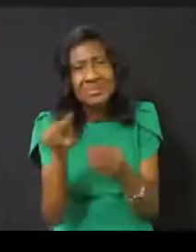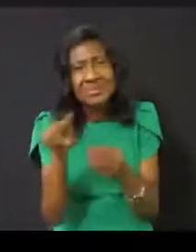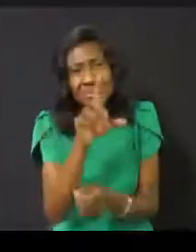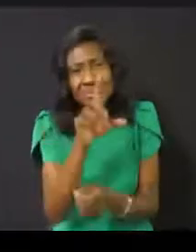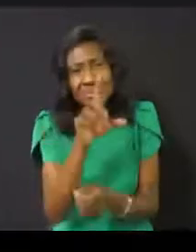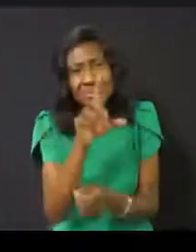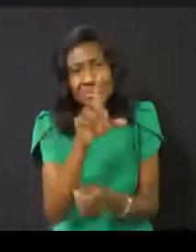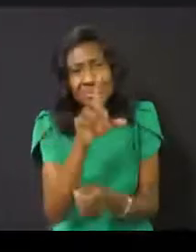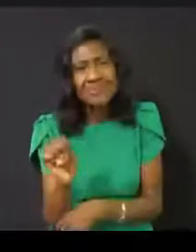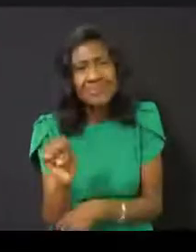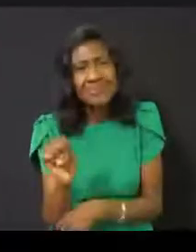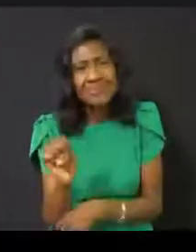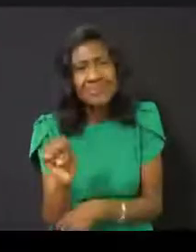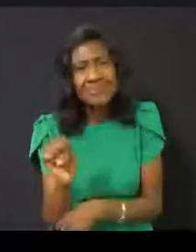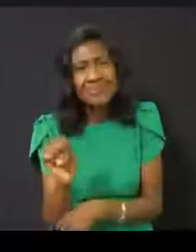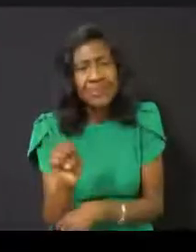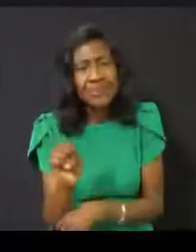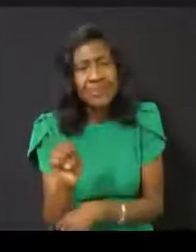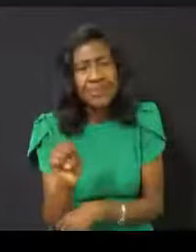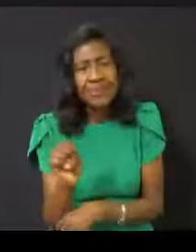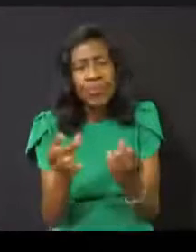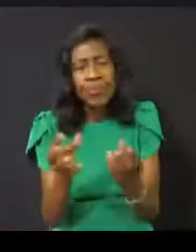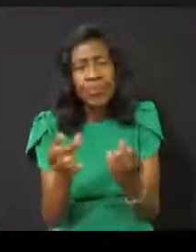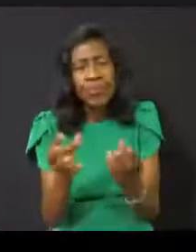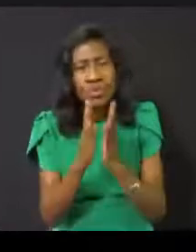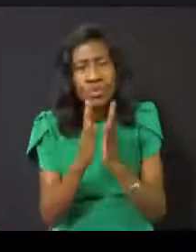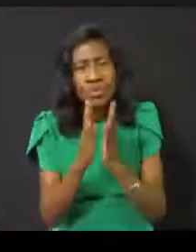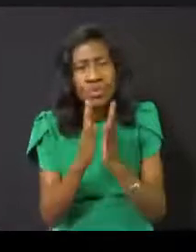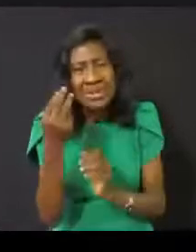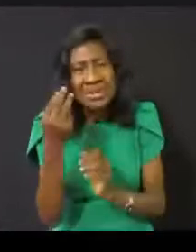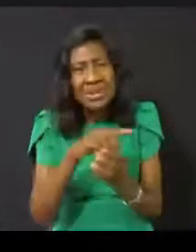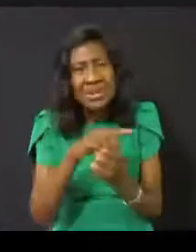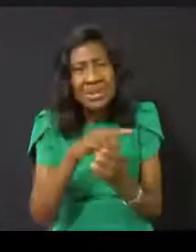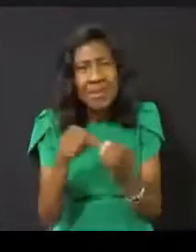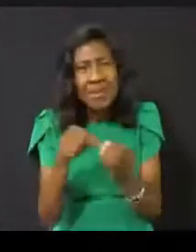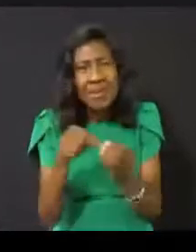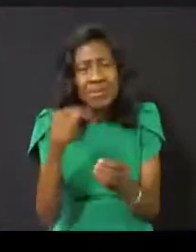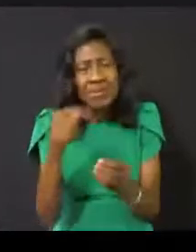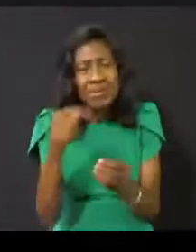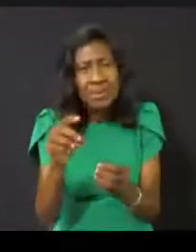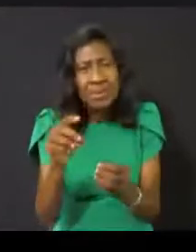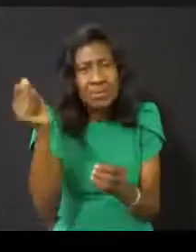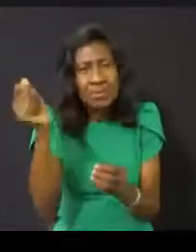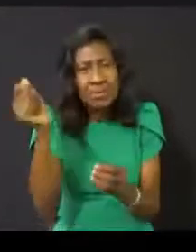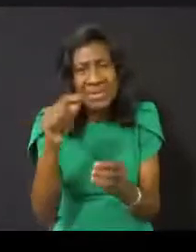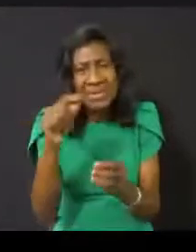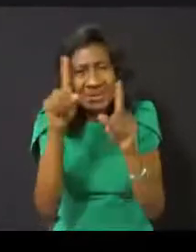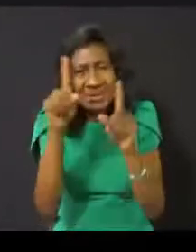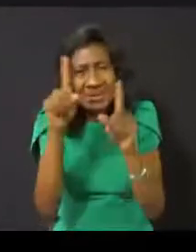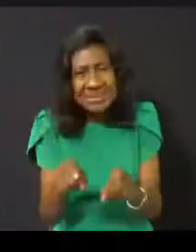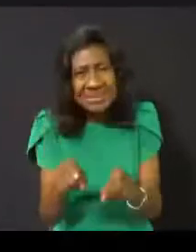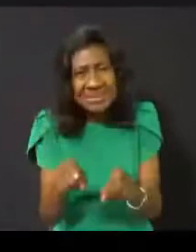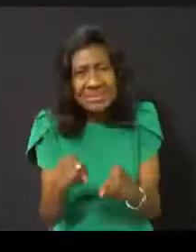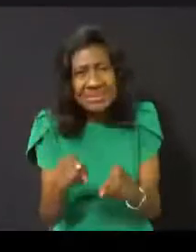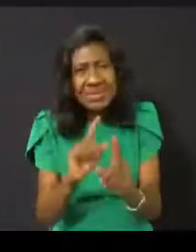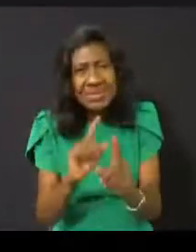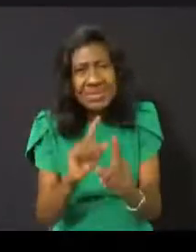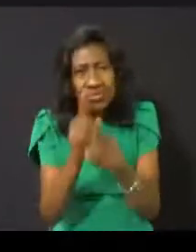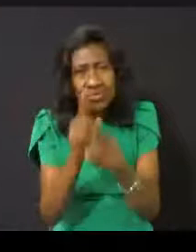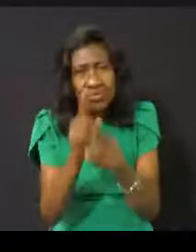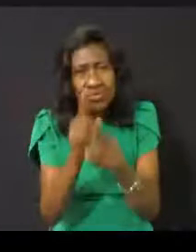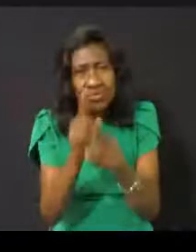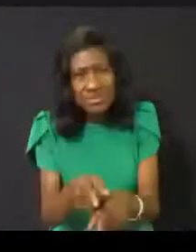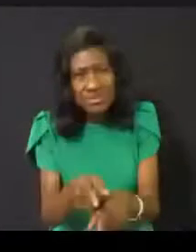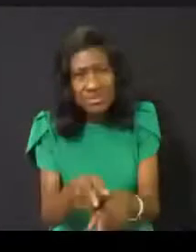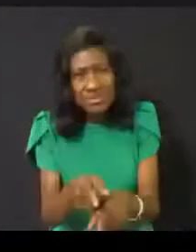maybe coming up to the podium, I want to ask him about how the rapid testing results are being